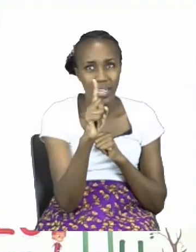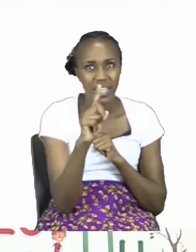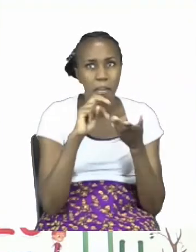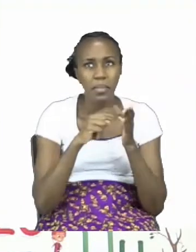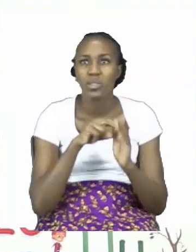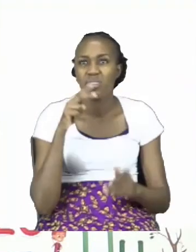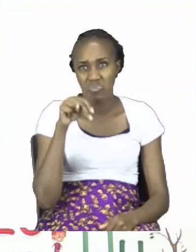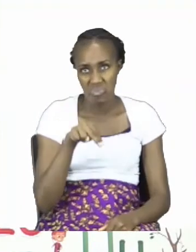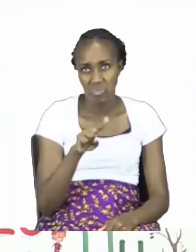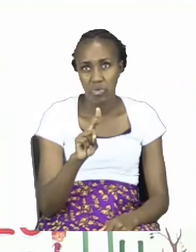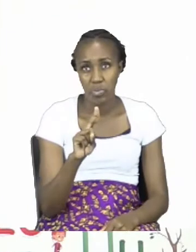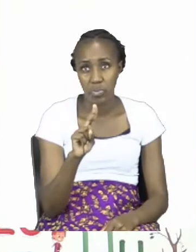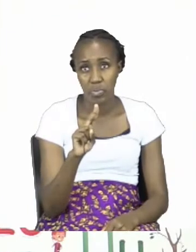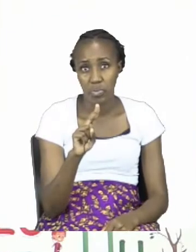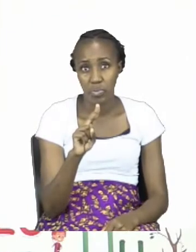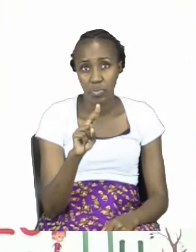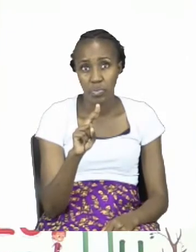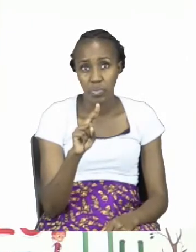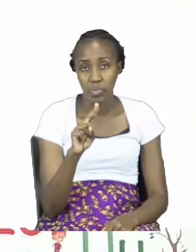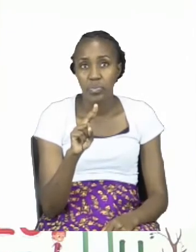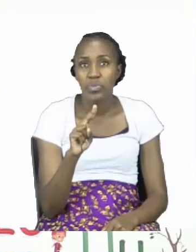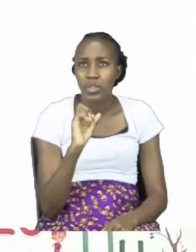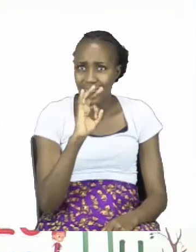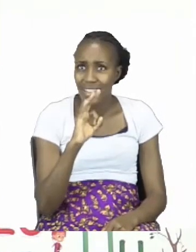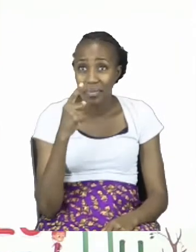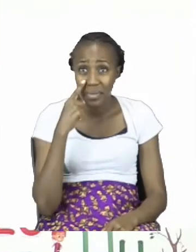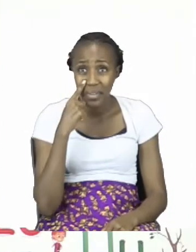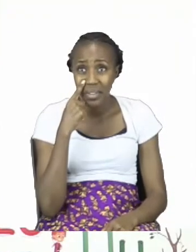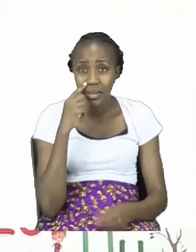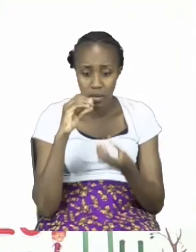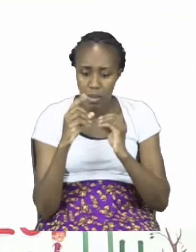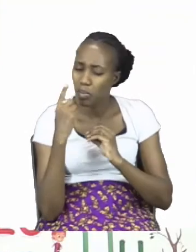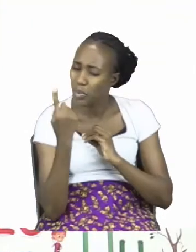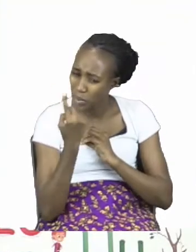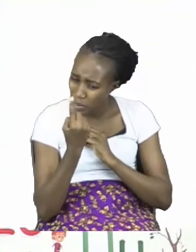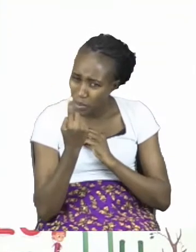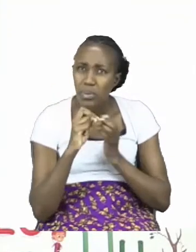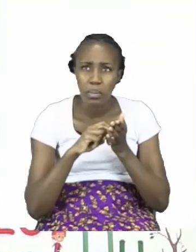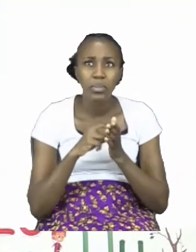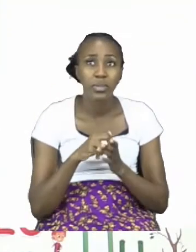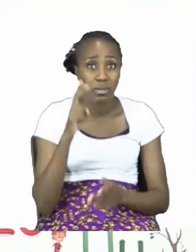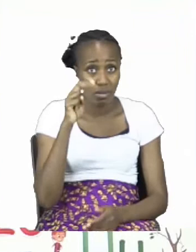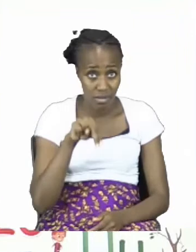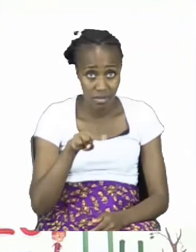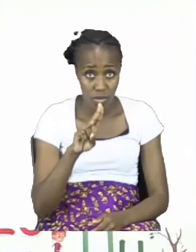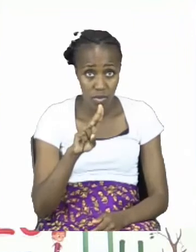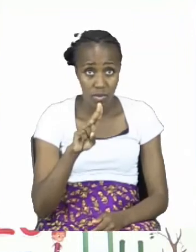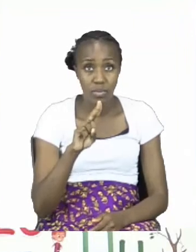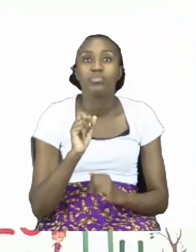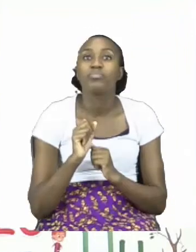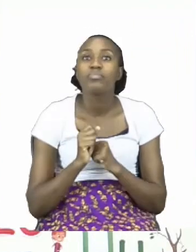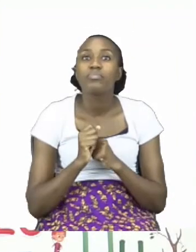alone. Remember, Mrs. Units likes to live alone. So we say this is an O for ones or